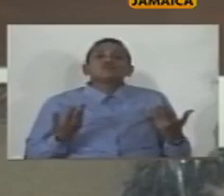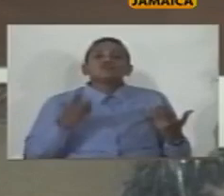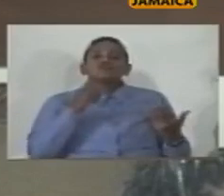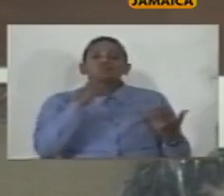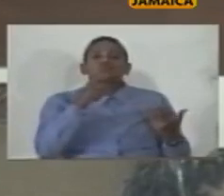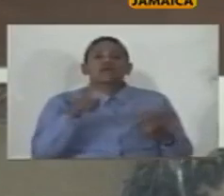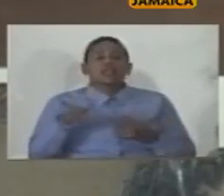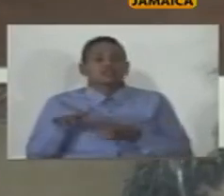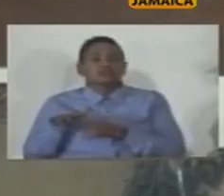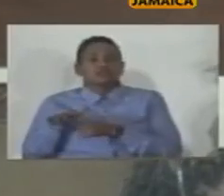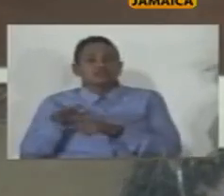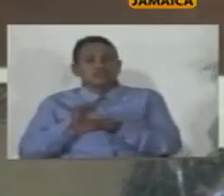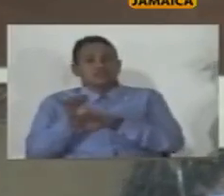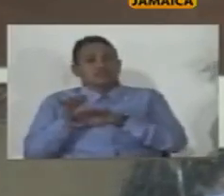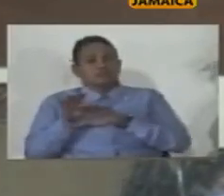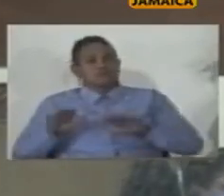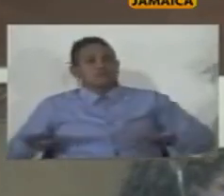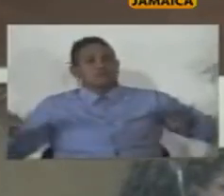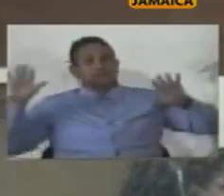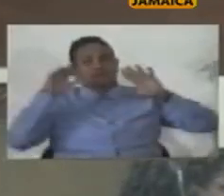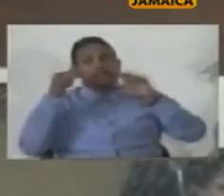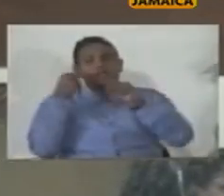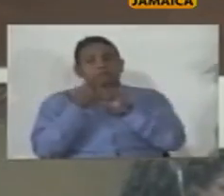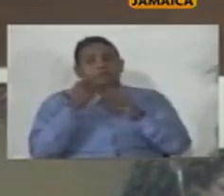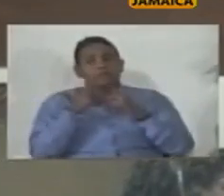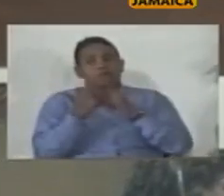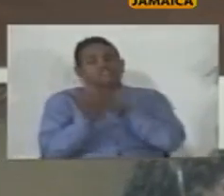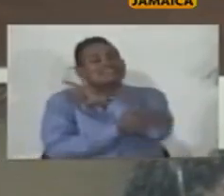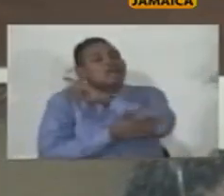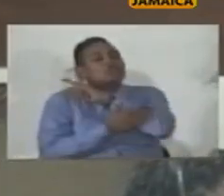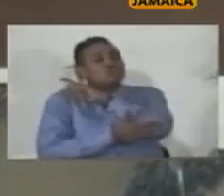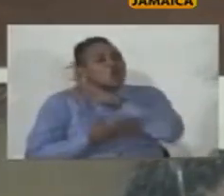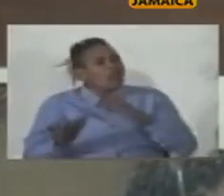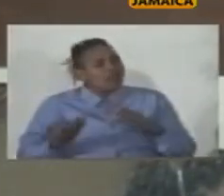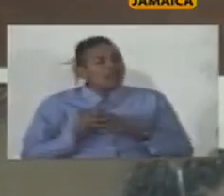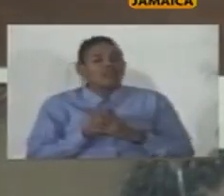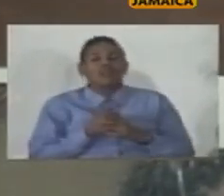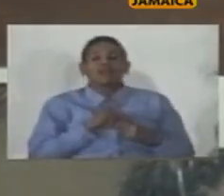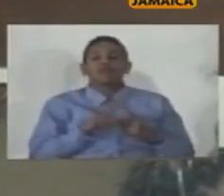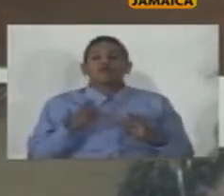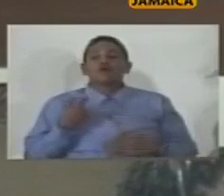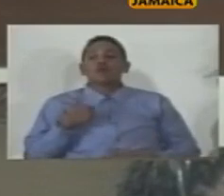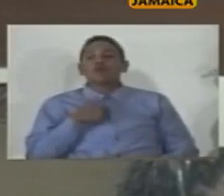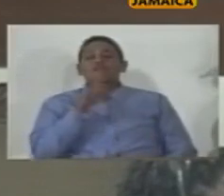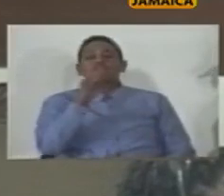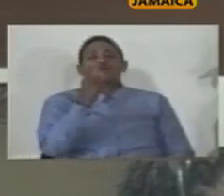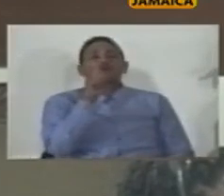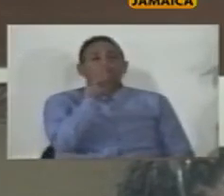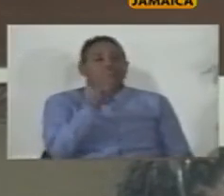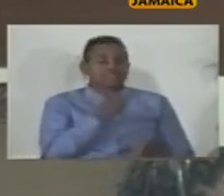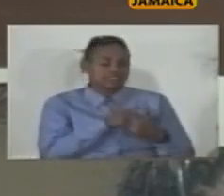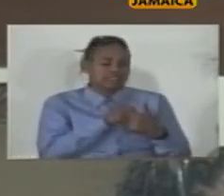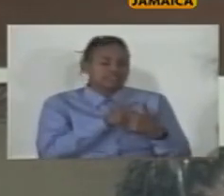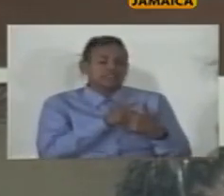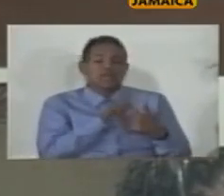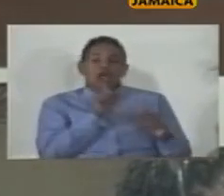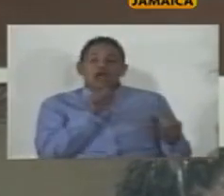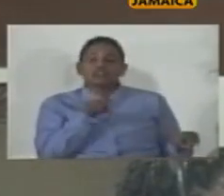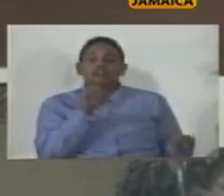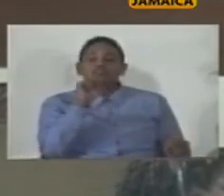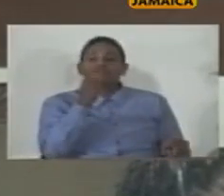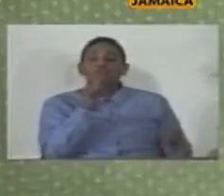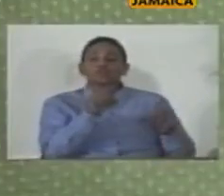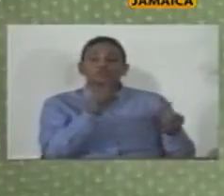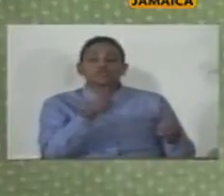regional implications in addition to national. But with respect to the first question, or the answer to the first